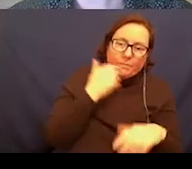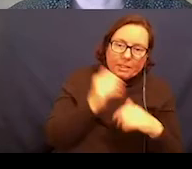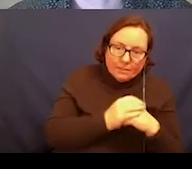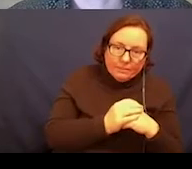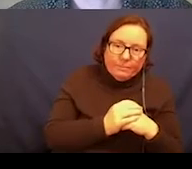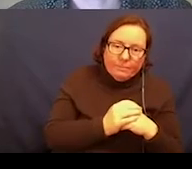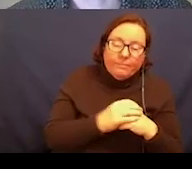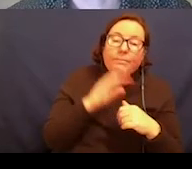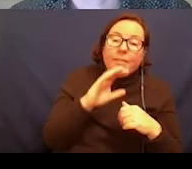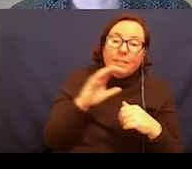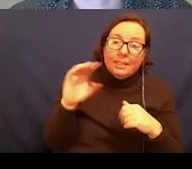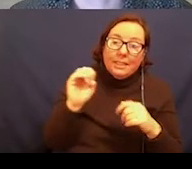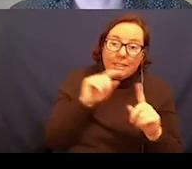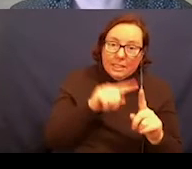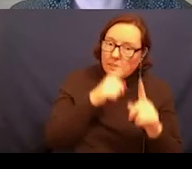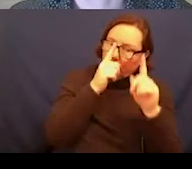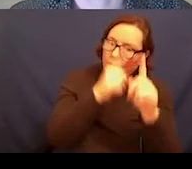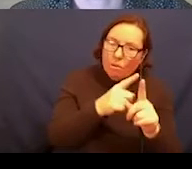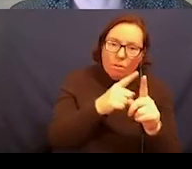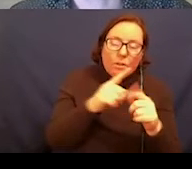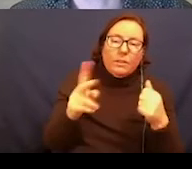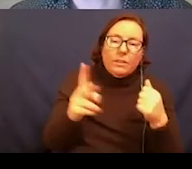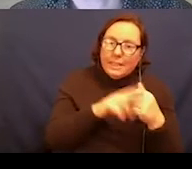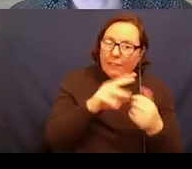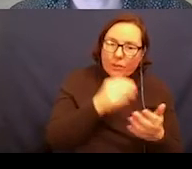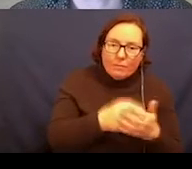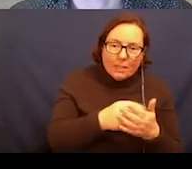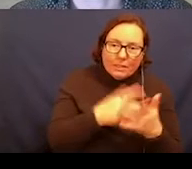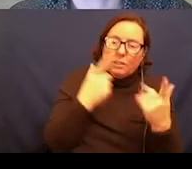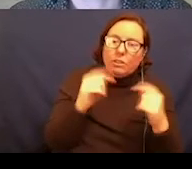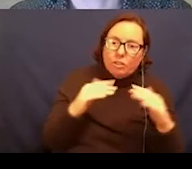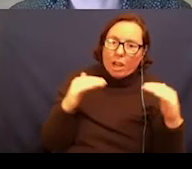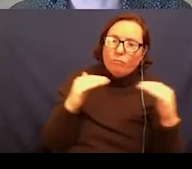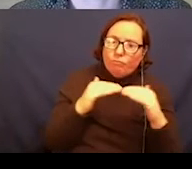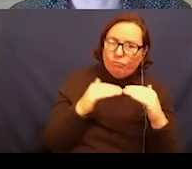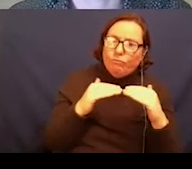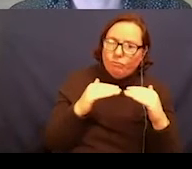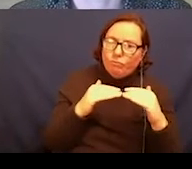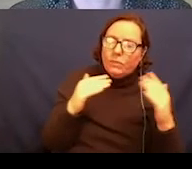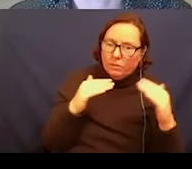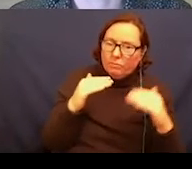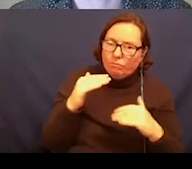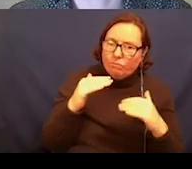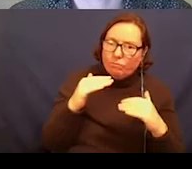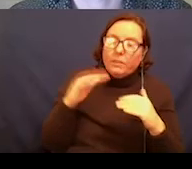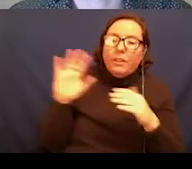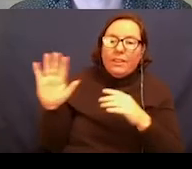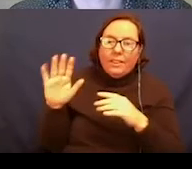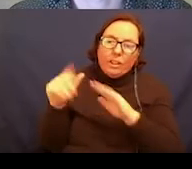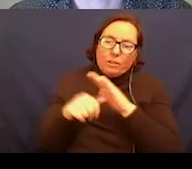The CCE program will strive to save customers money relative to Eversource basic